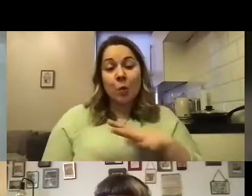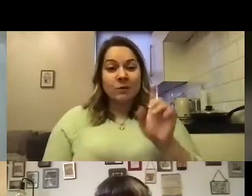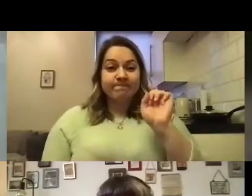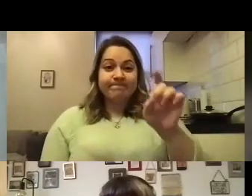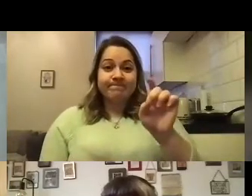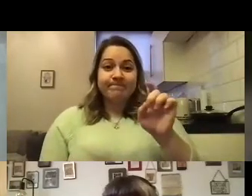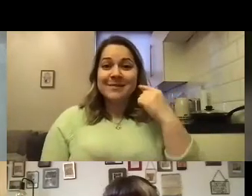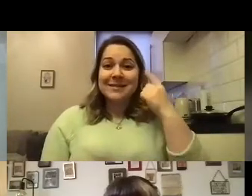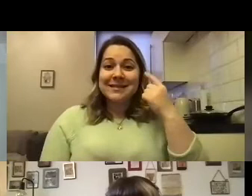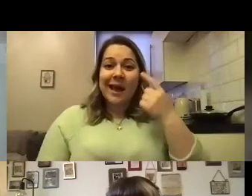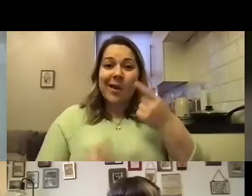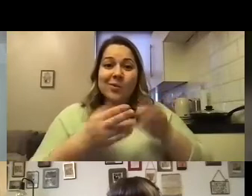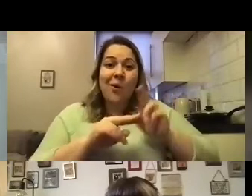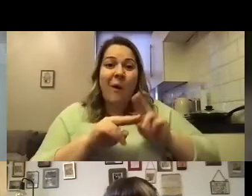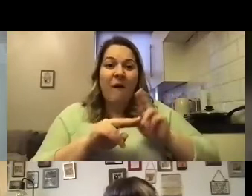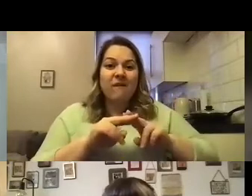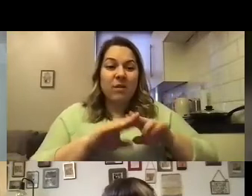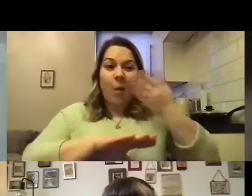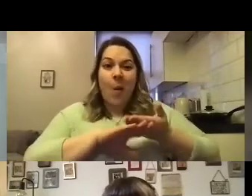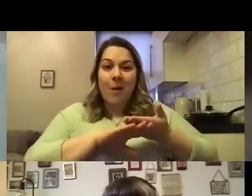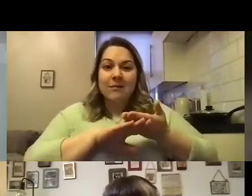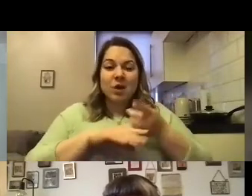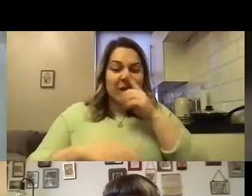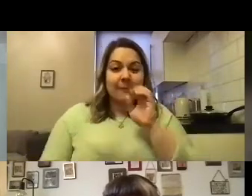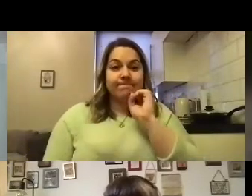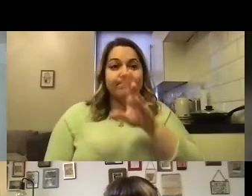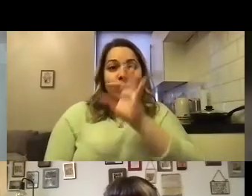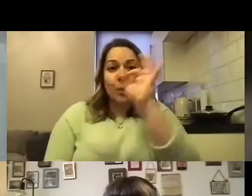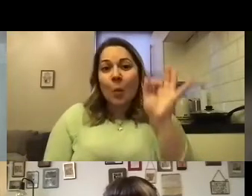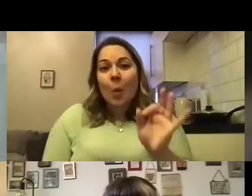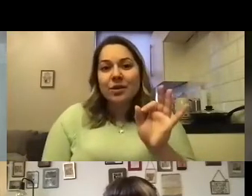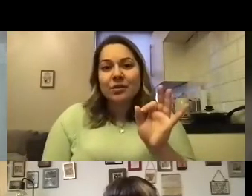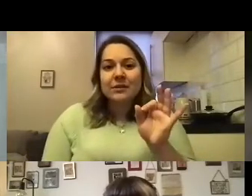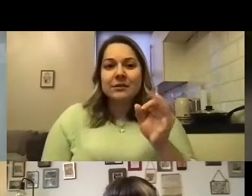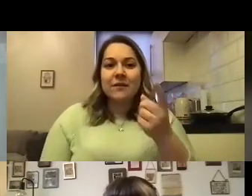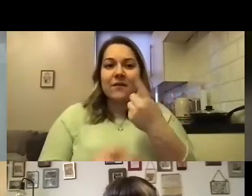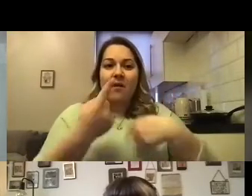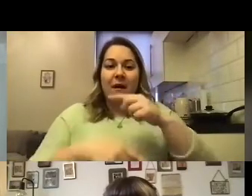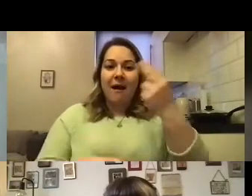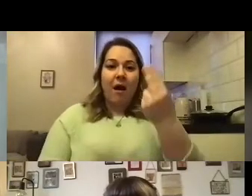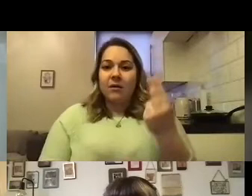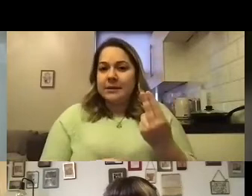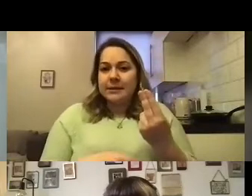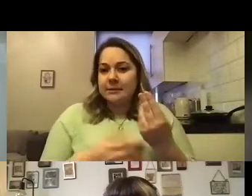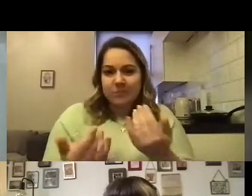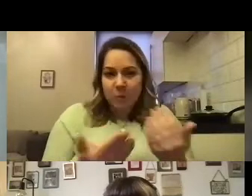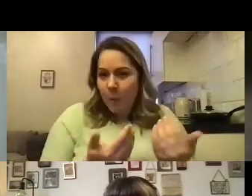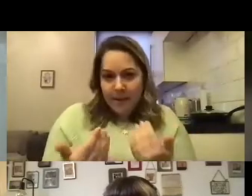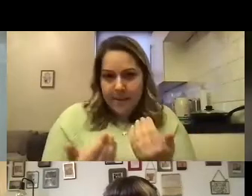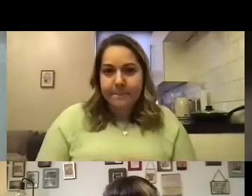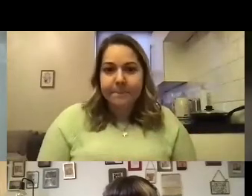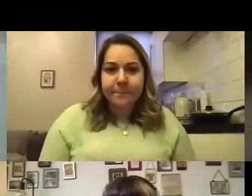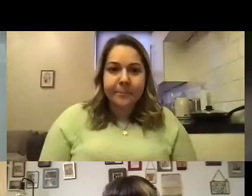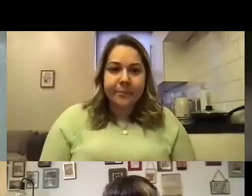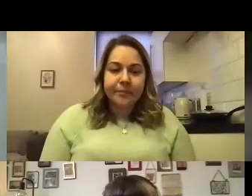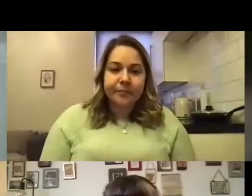unmic yourself, unmute yourself and shout your questions out for our artists, that is also very welcome.